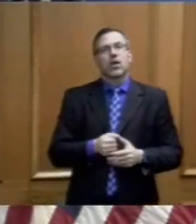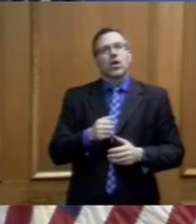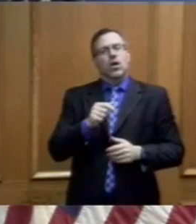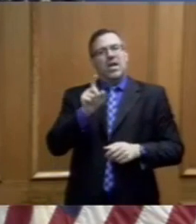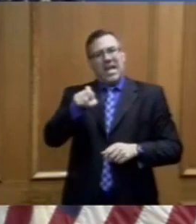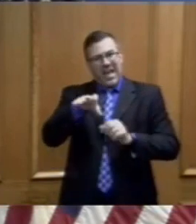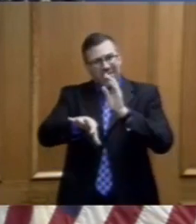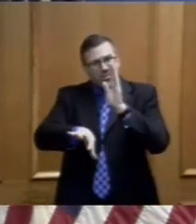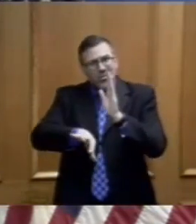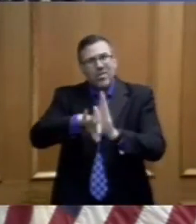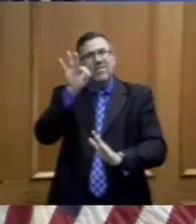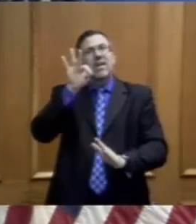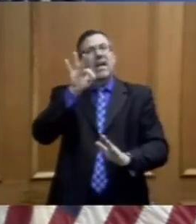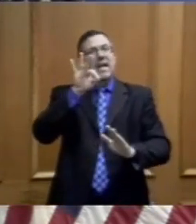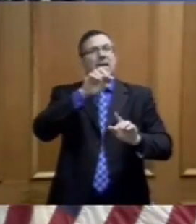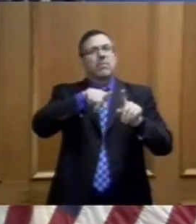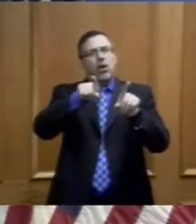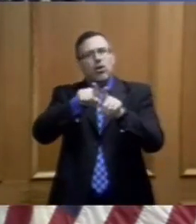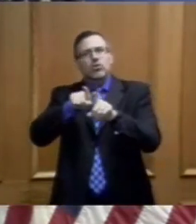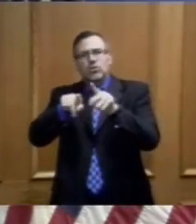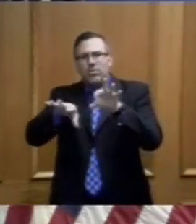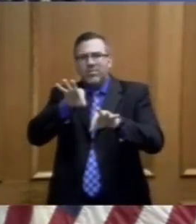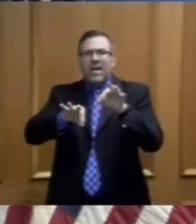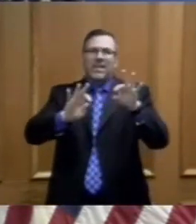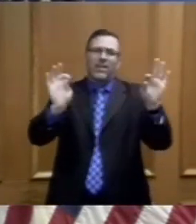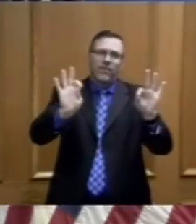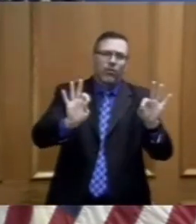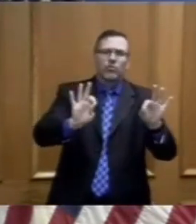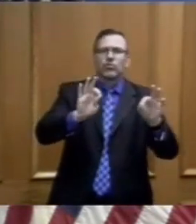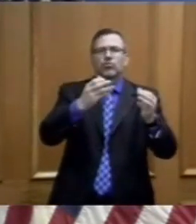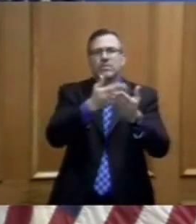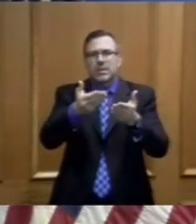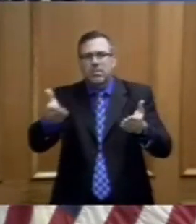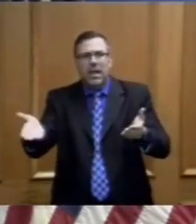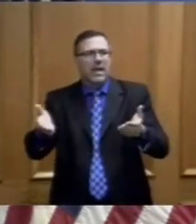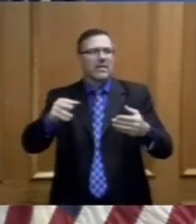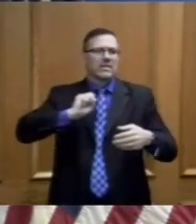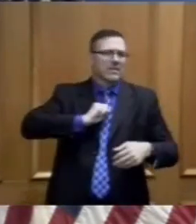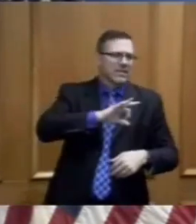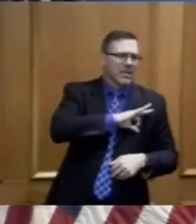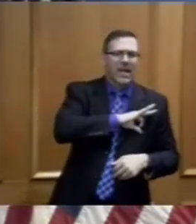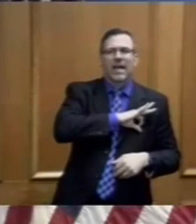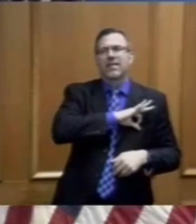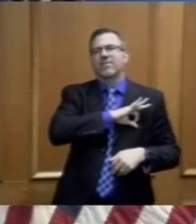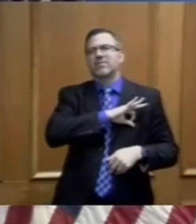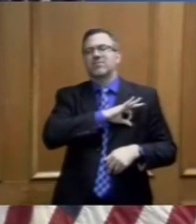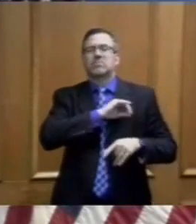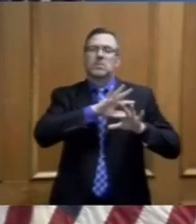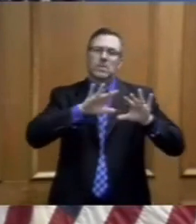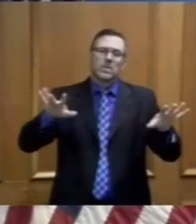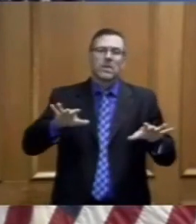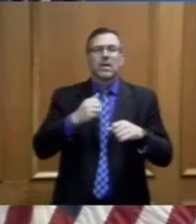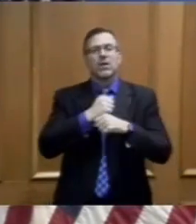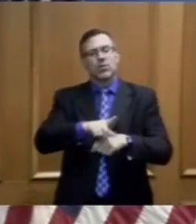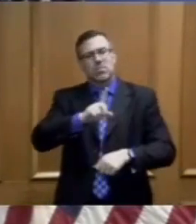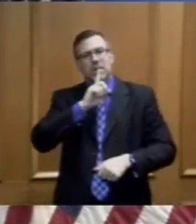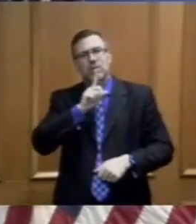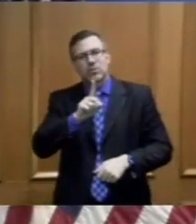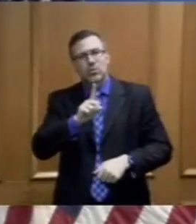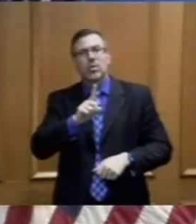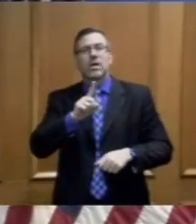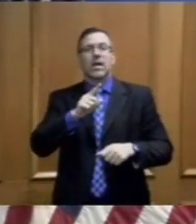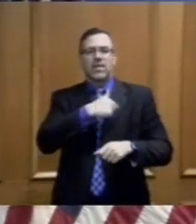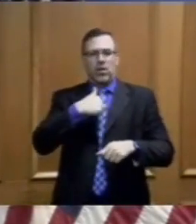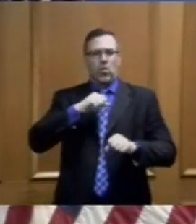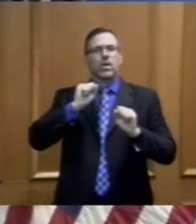about building out support services, furniture, supplies, staff, to ensure that these extra capabilities will